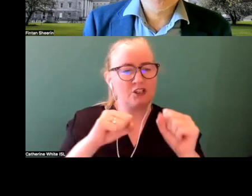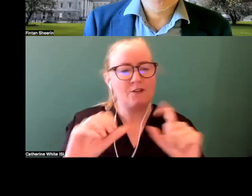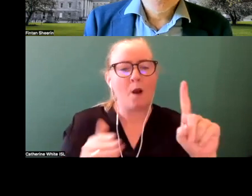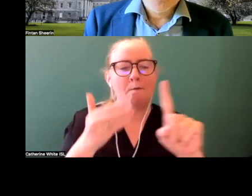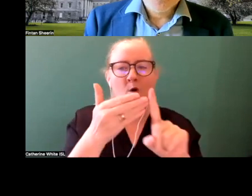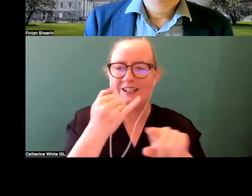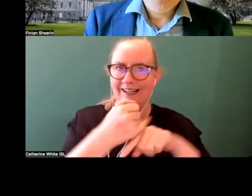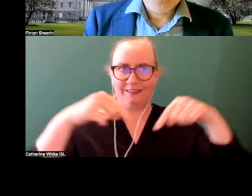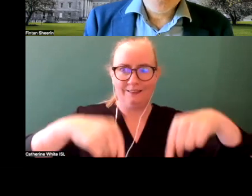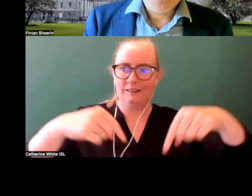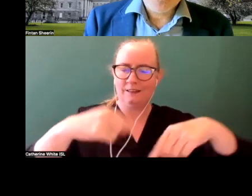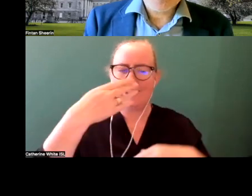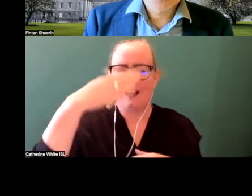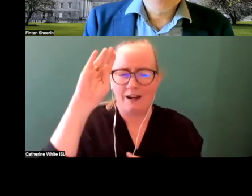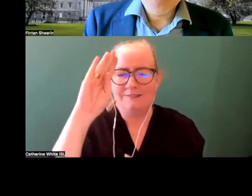country, which